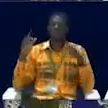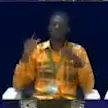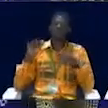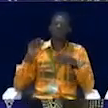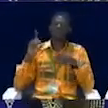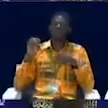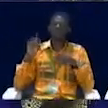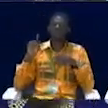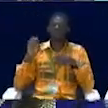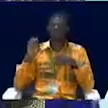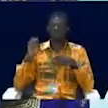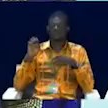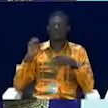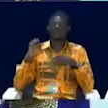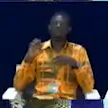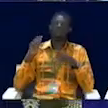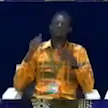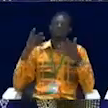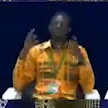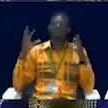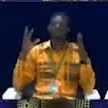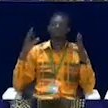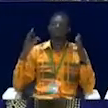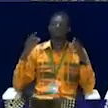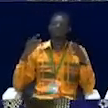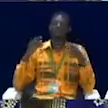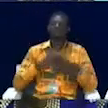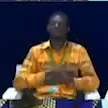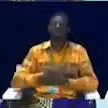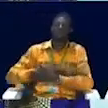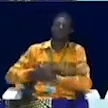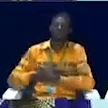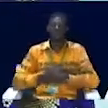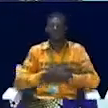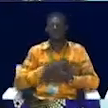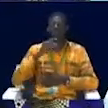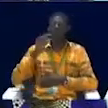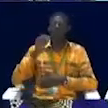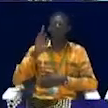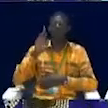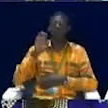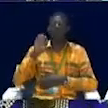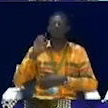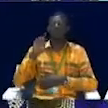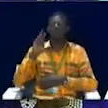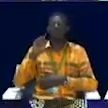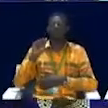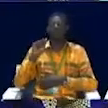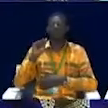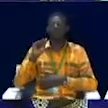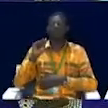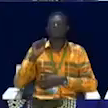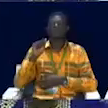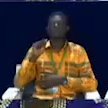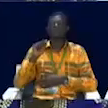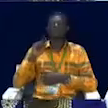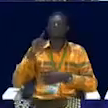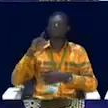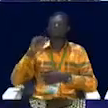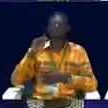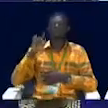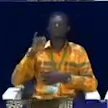Adeleke, Shinyambade, then David, Orioluwa, Finifoluwa,